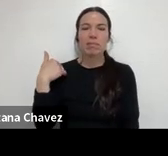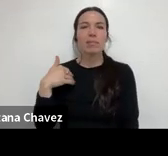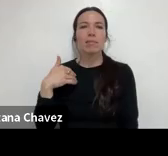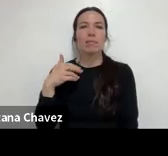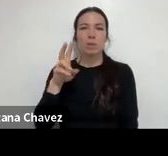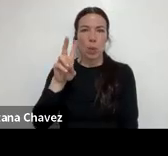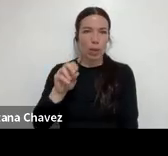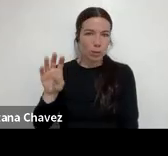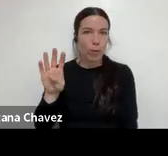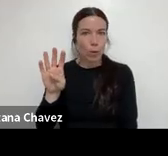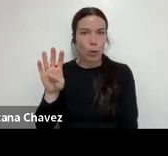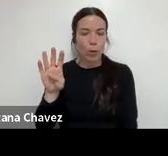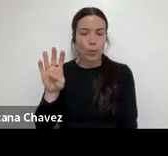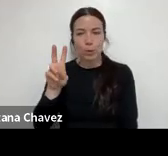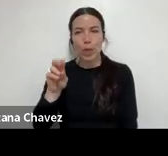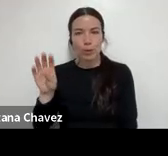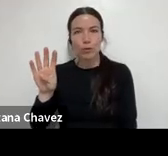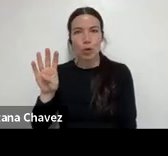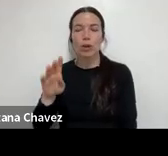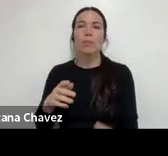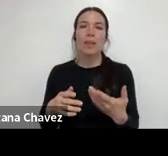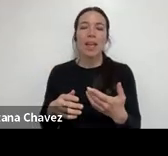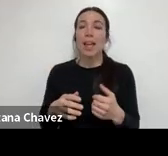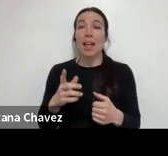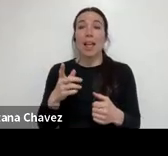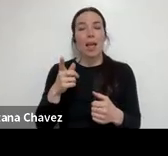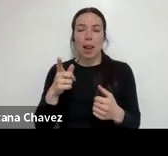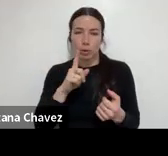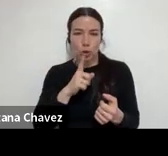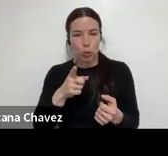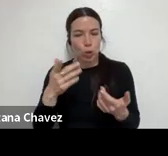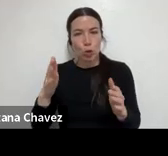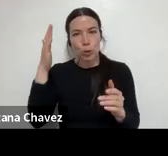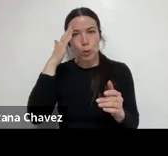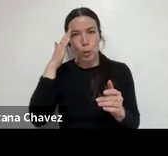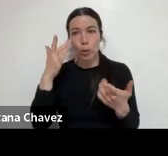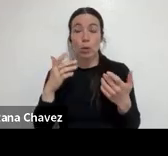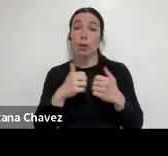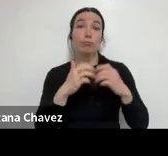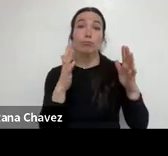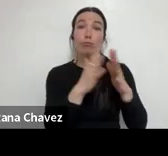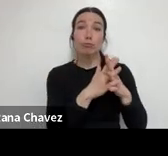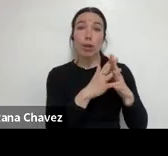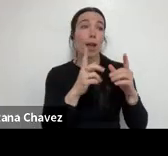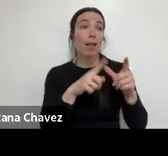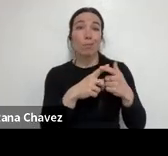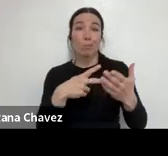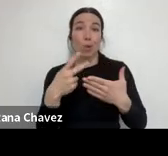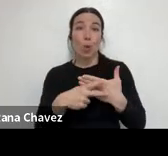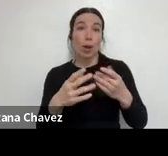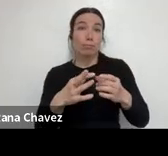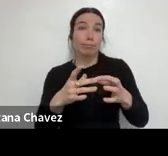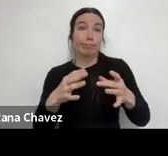and as you can imagine, the program expanded from there, but some of